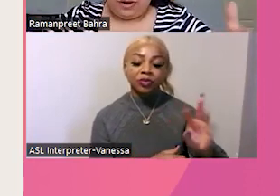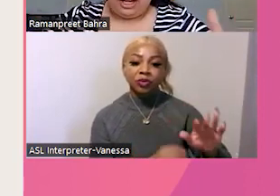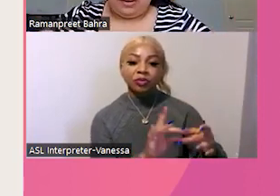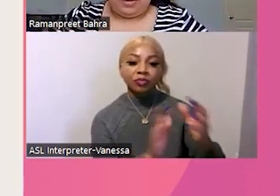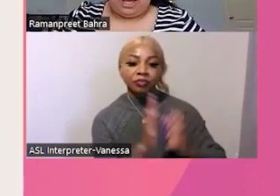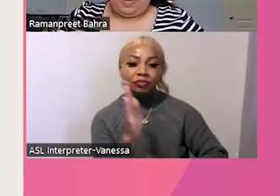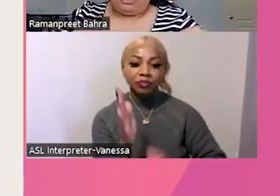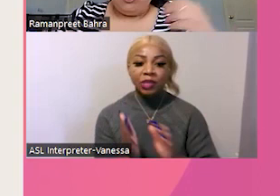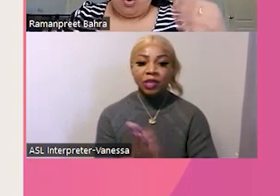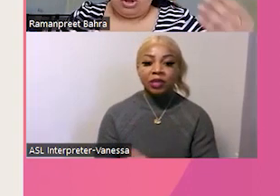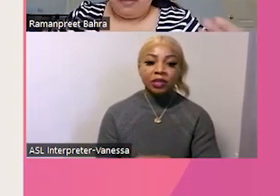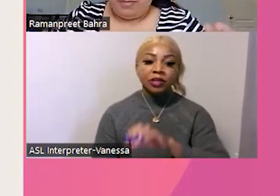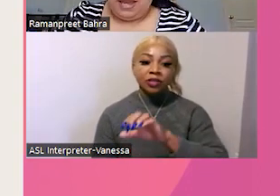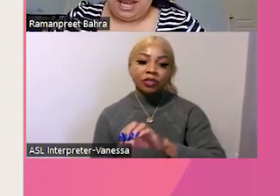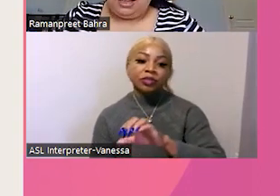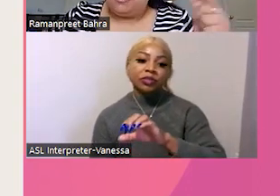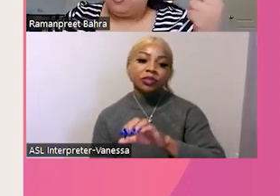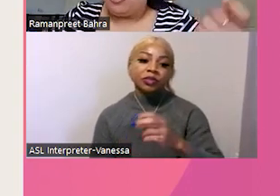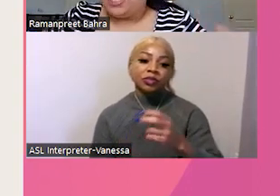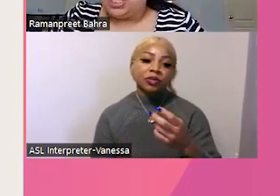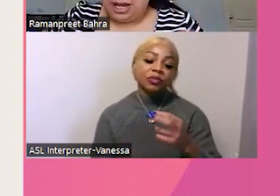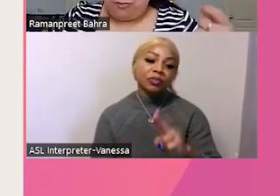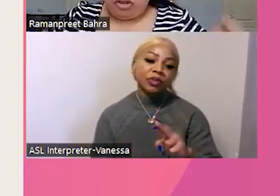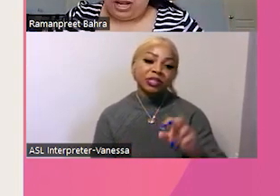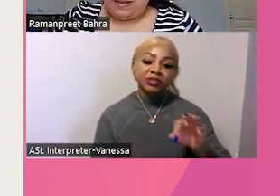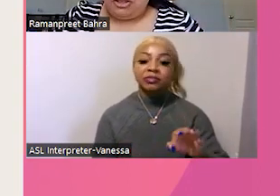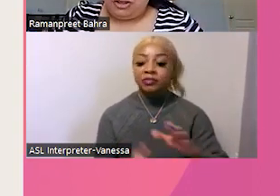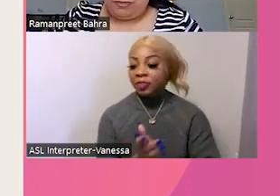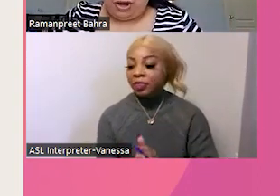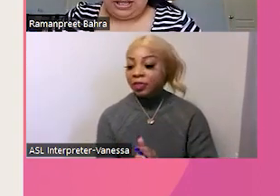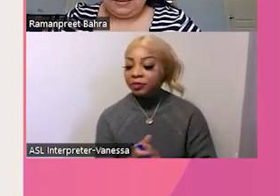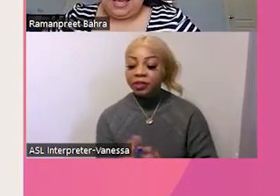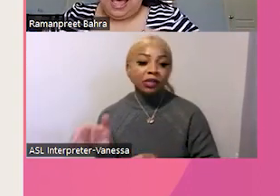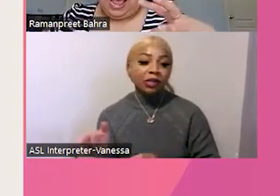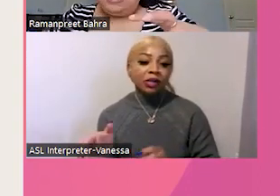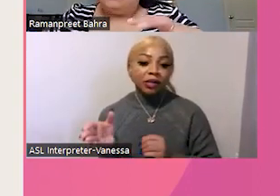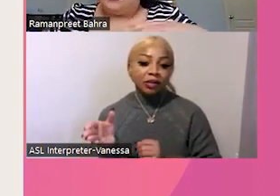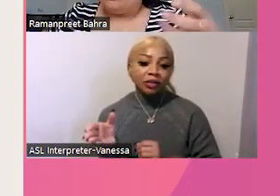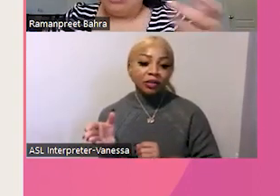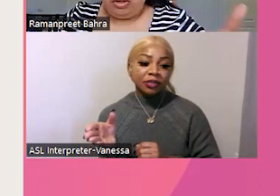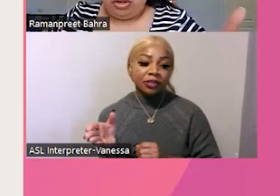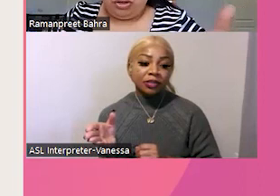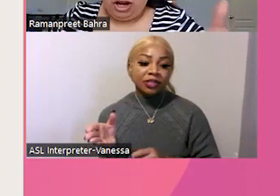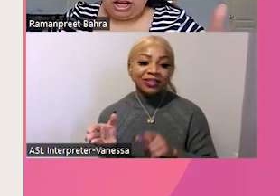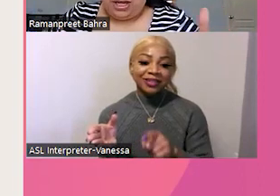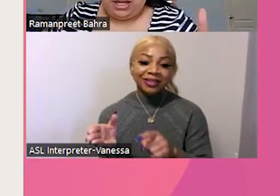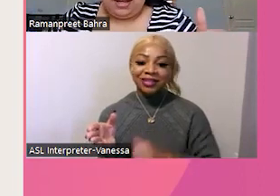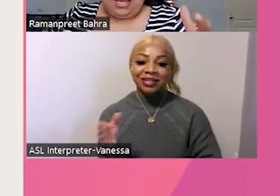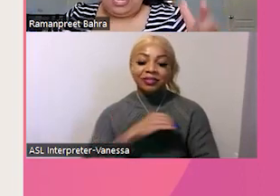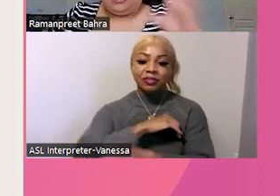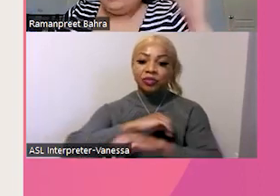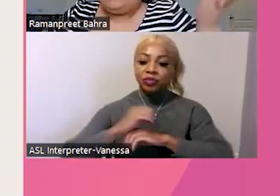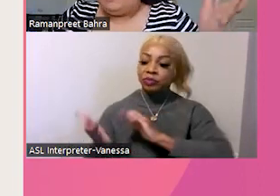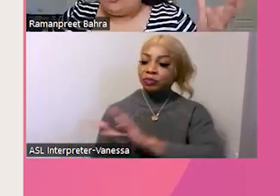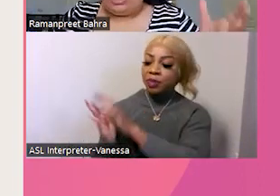and Freedom and its role of maintaining the disposability and marginalization of bodies. As a constitutional document,